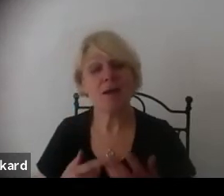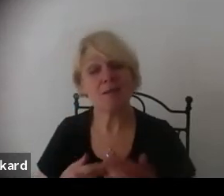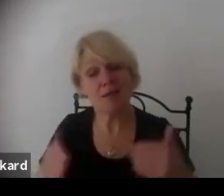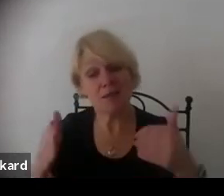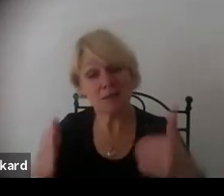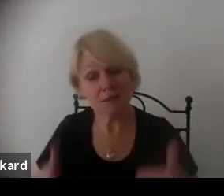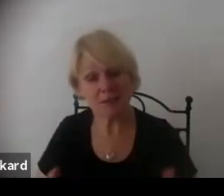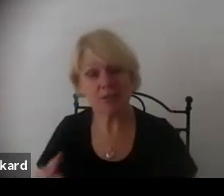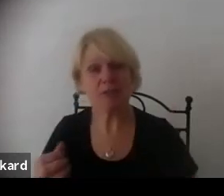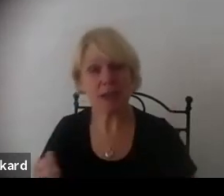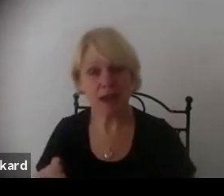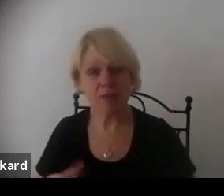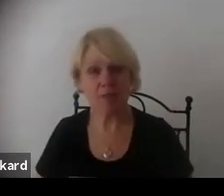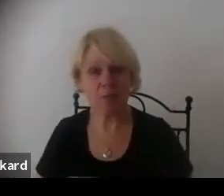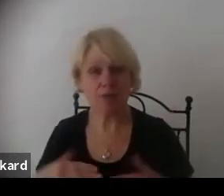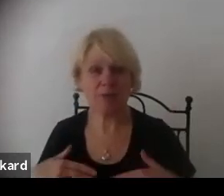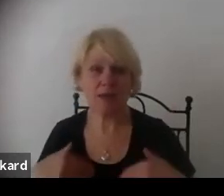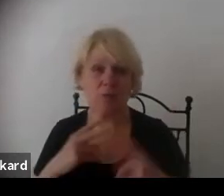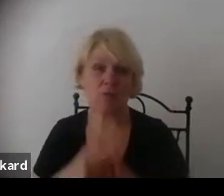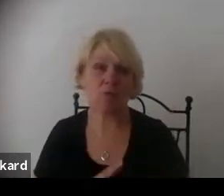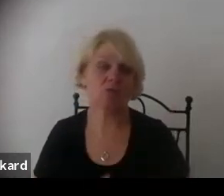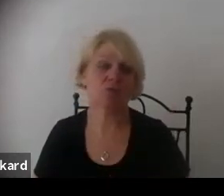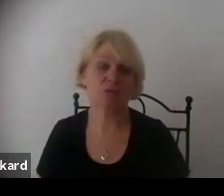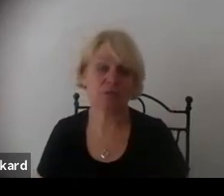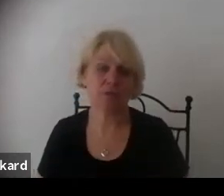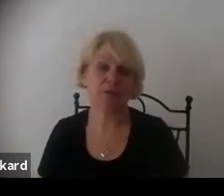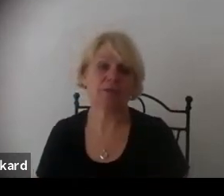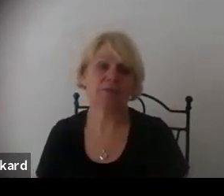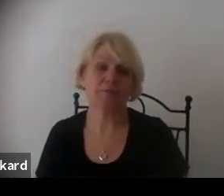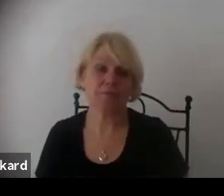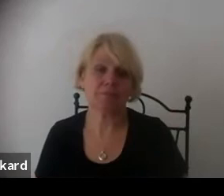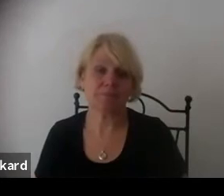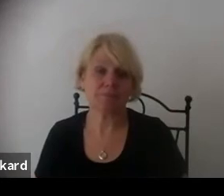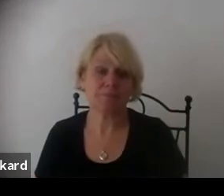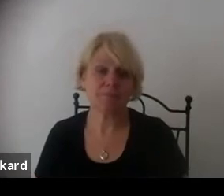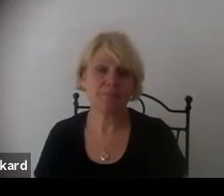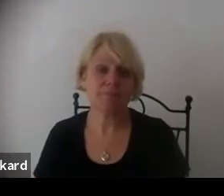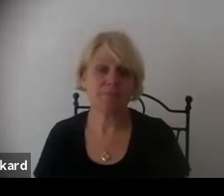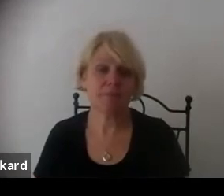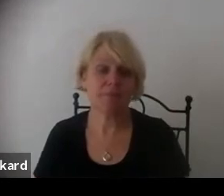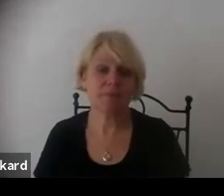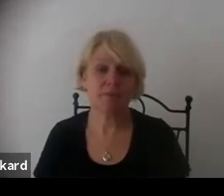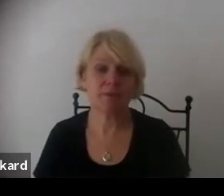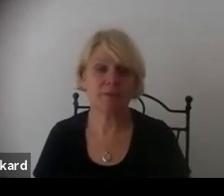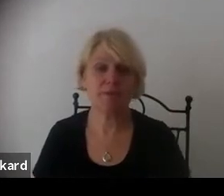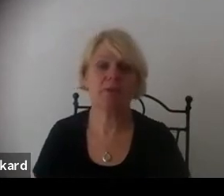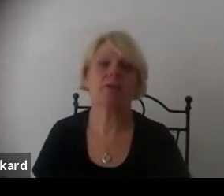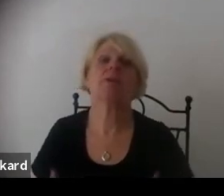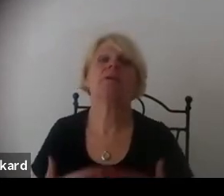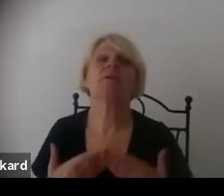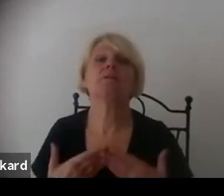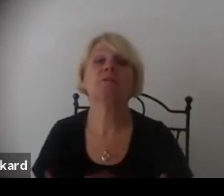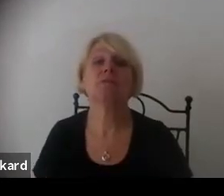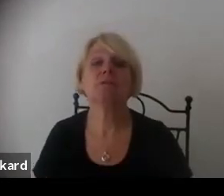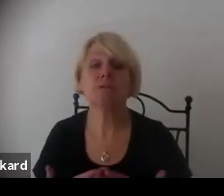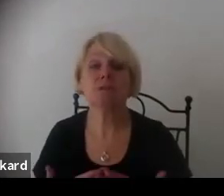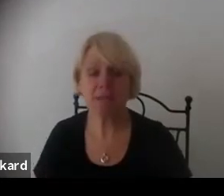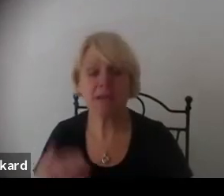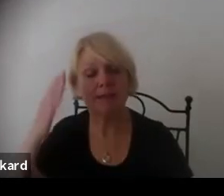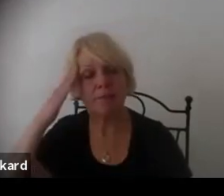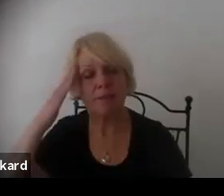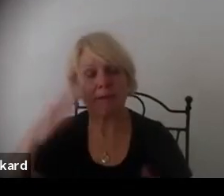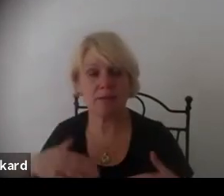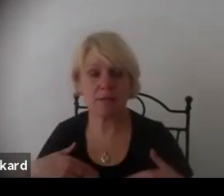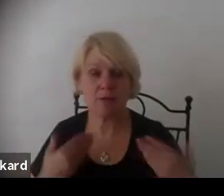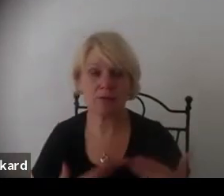those, and we'll have colleagues from our community health services division joining us for that. So today is about mental health services,